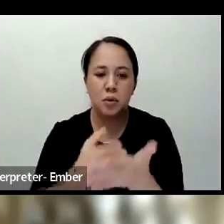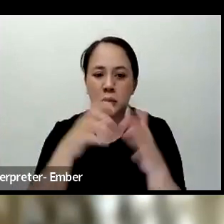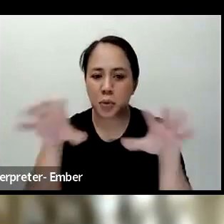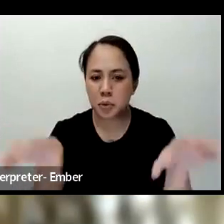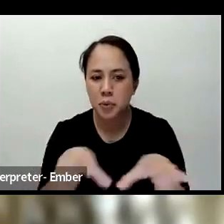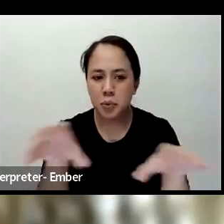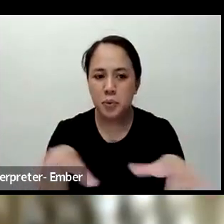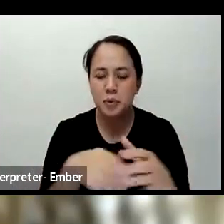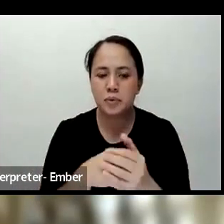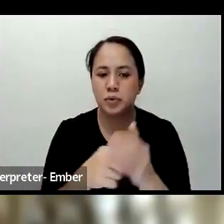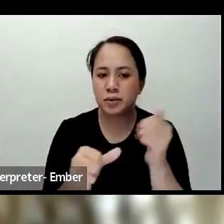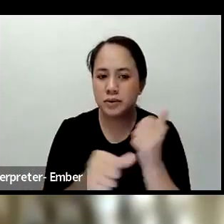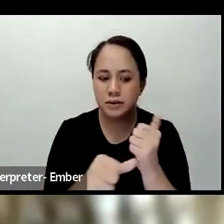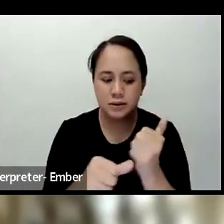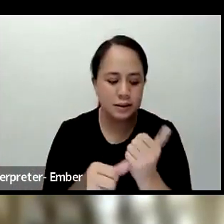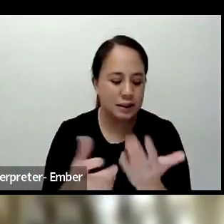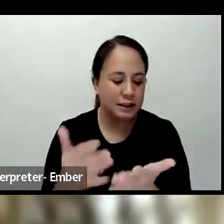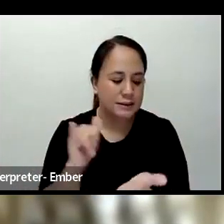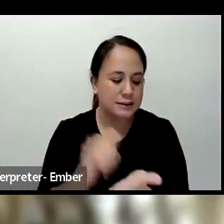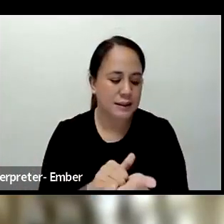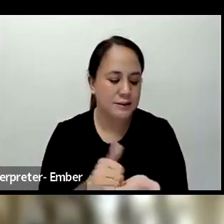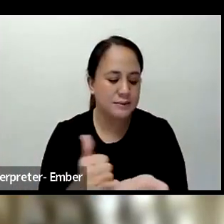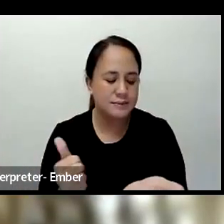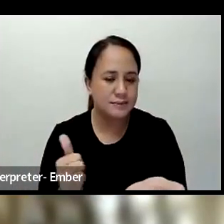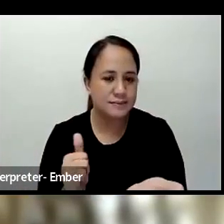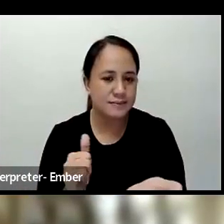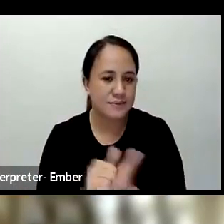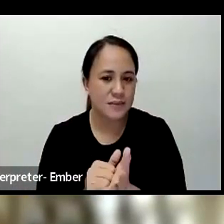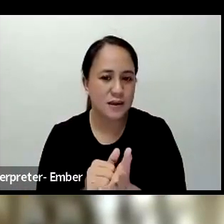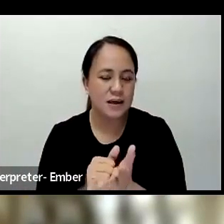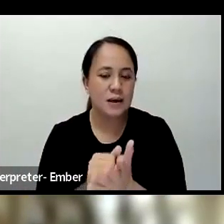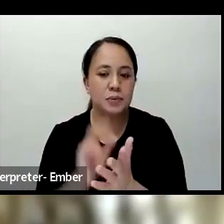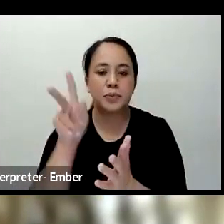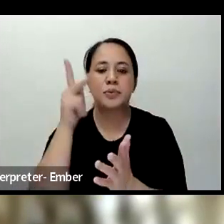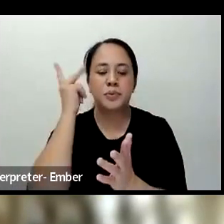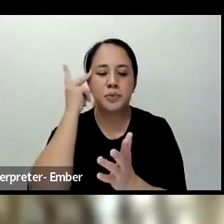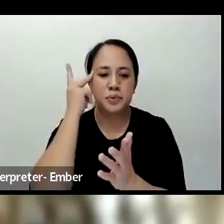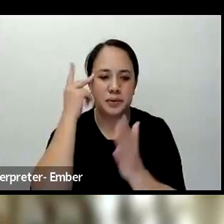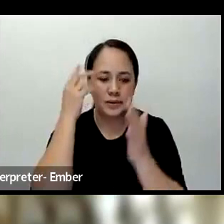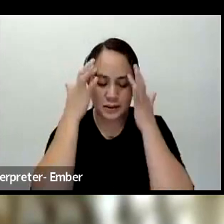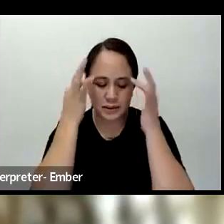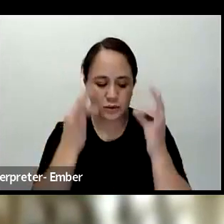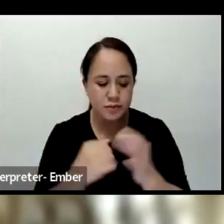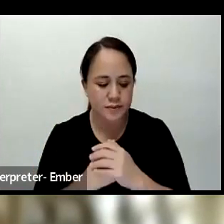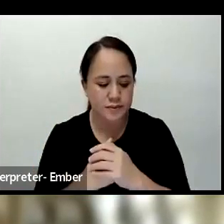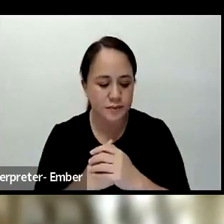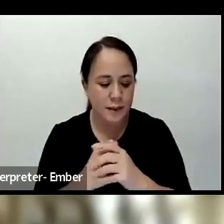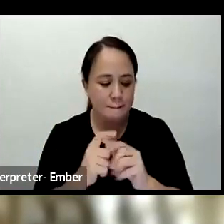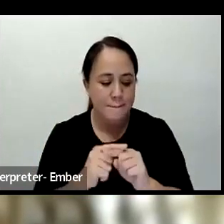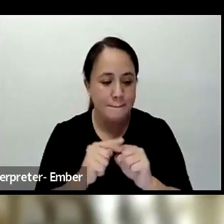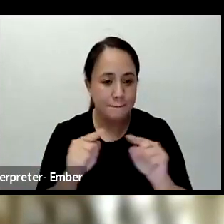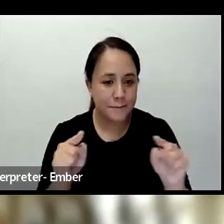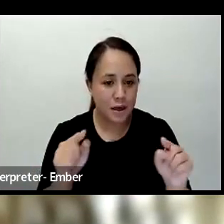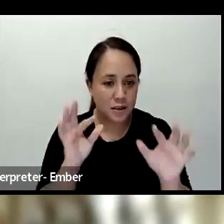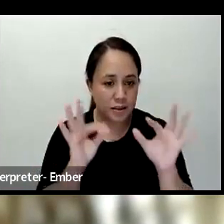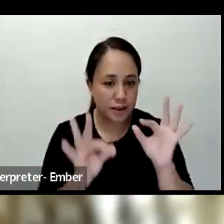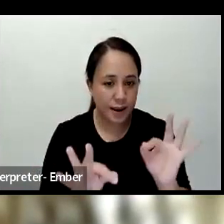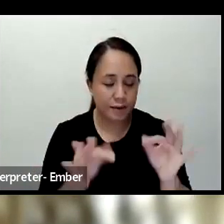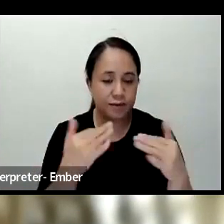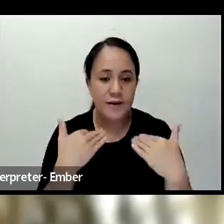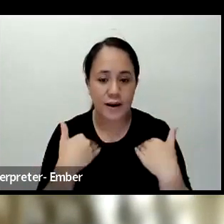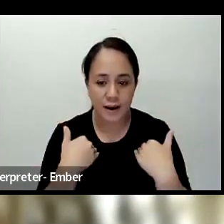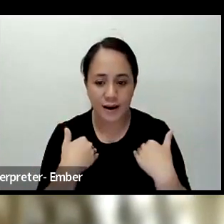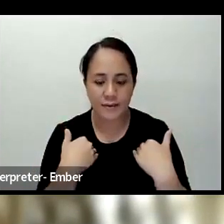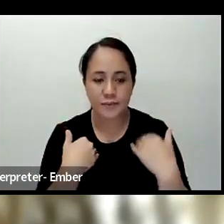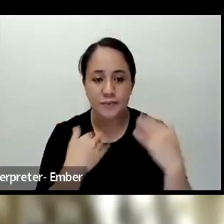to ayuda, that is something that is a political decision. But if you were to base it